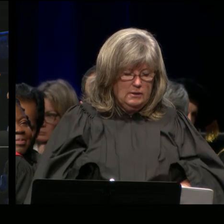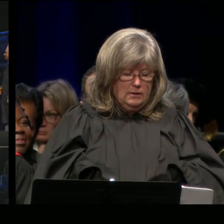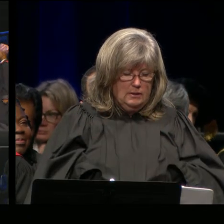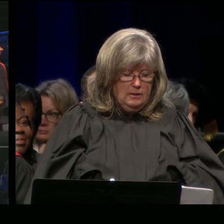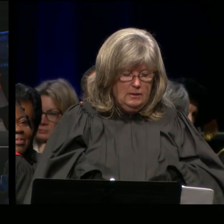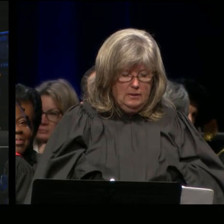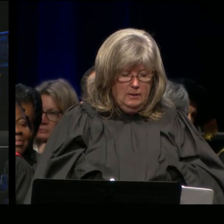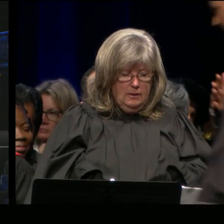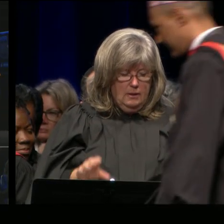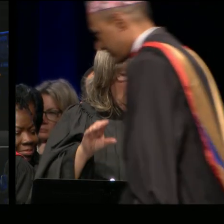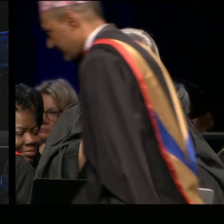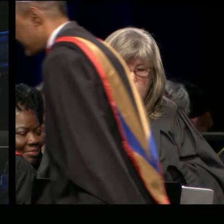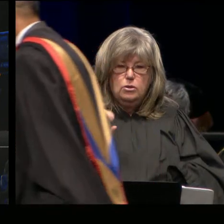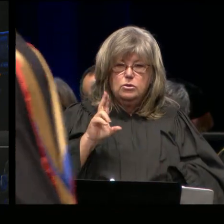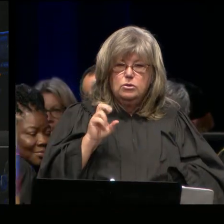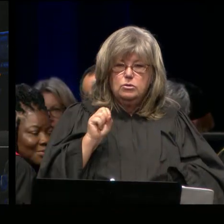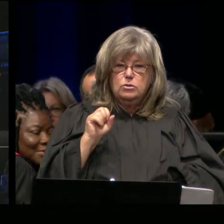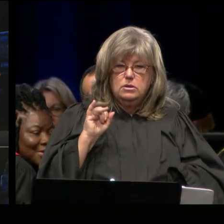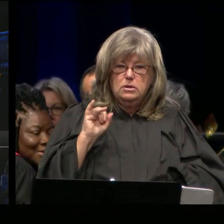Susar Acharya.